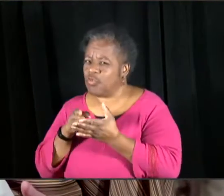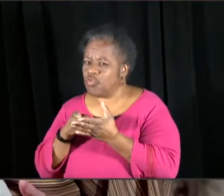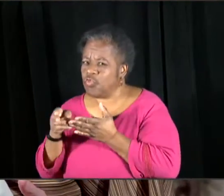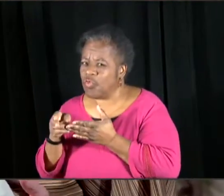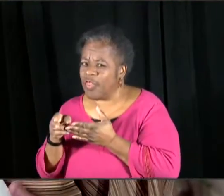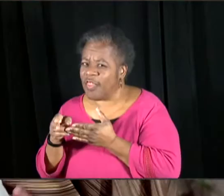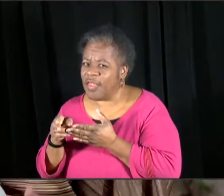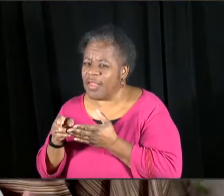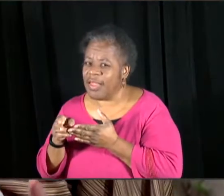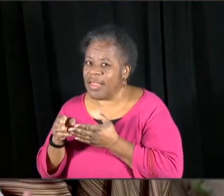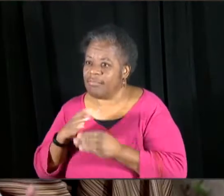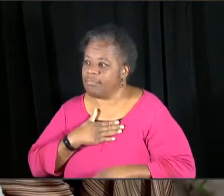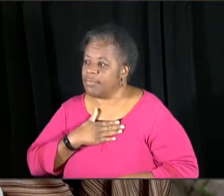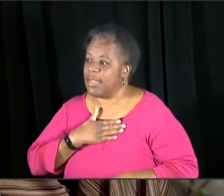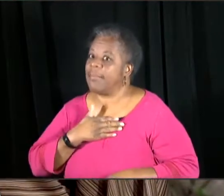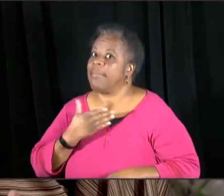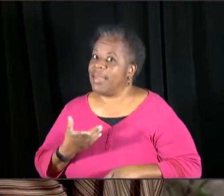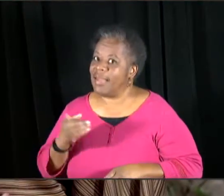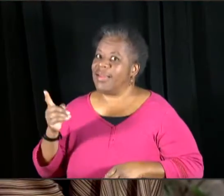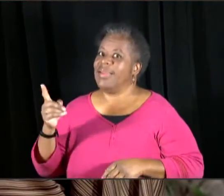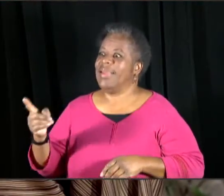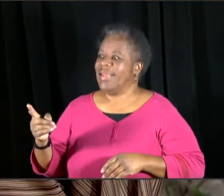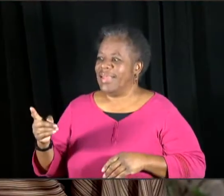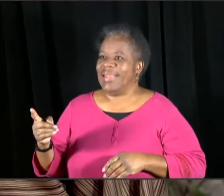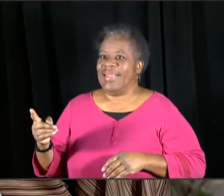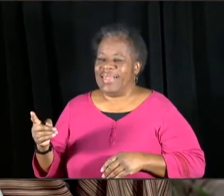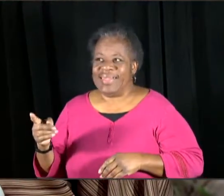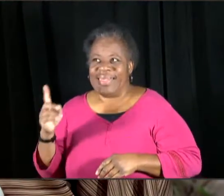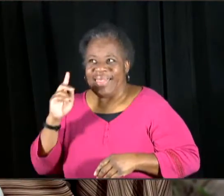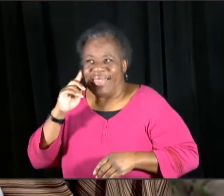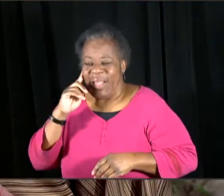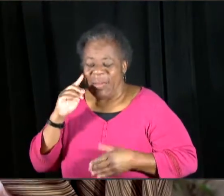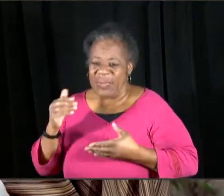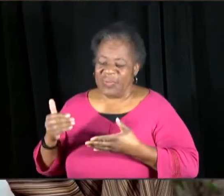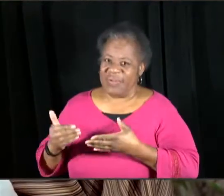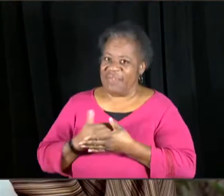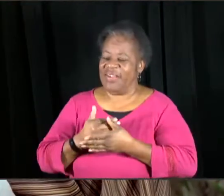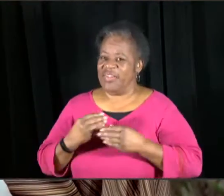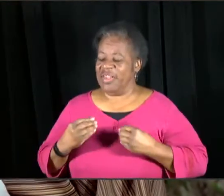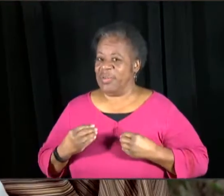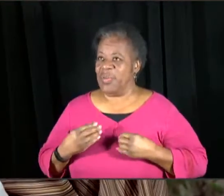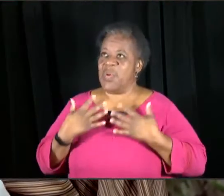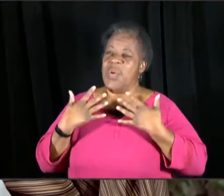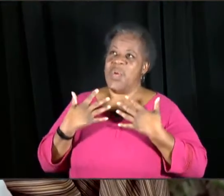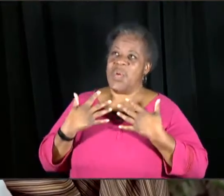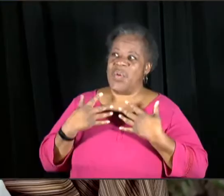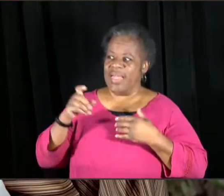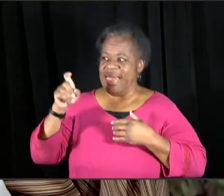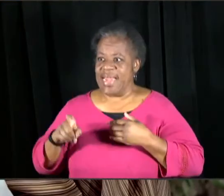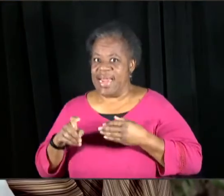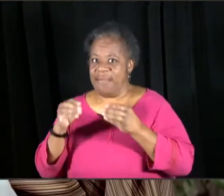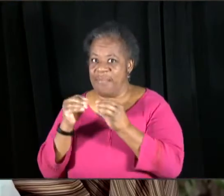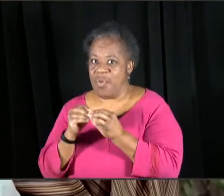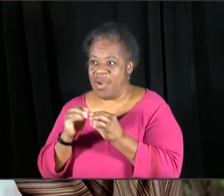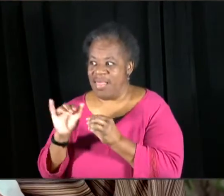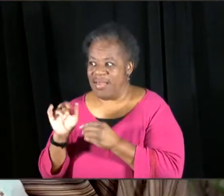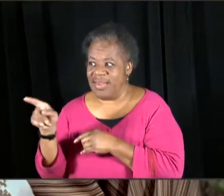admit, he sounded pretty refreshing for a religious guy, like someone we needed more of.